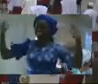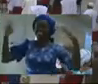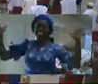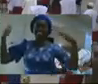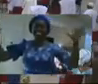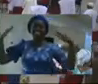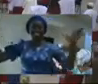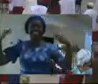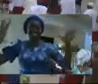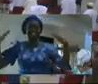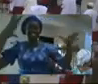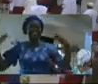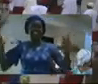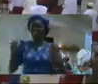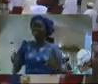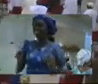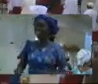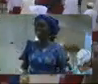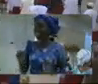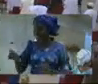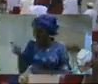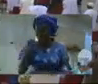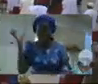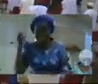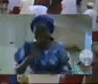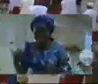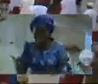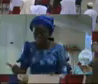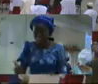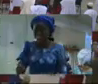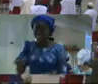All right. Okay, can you hear me now?